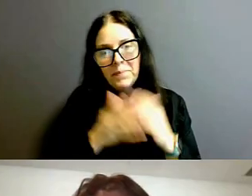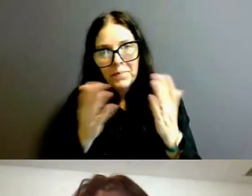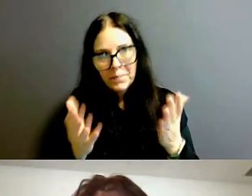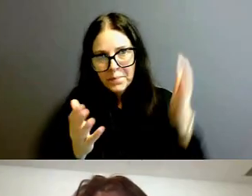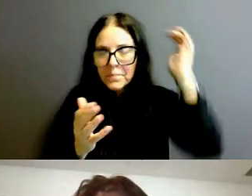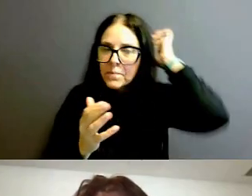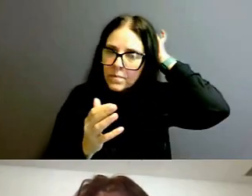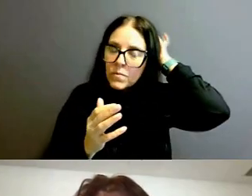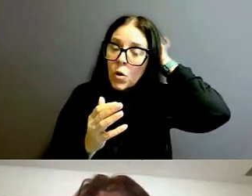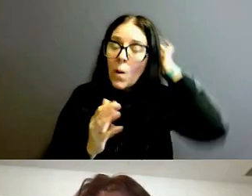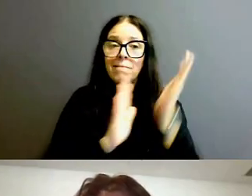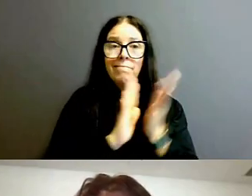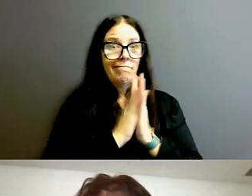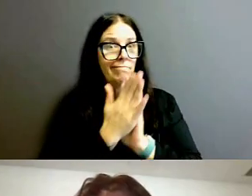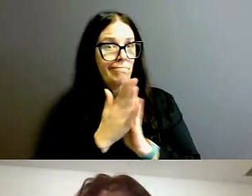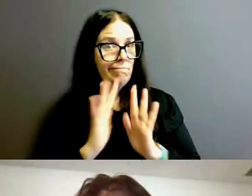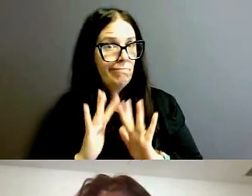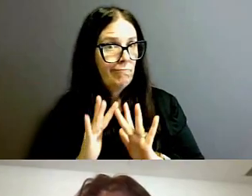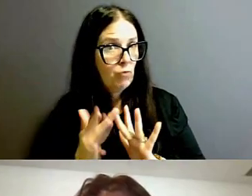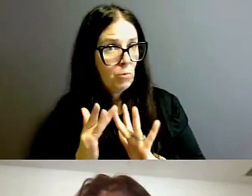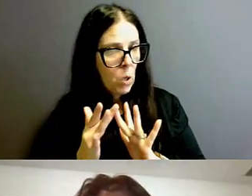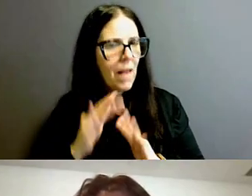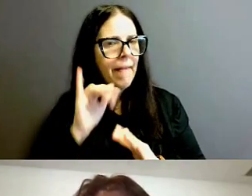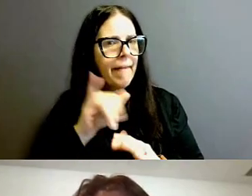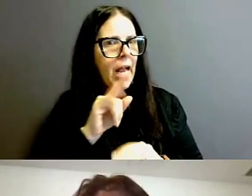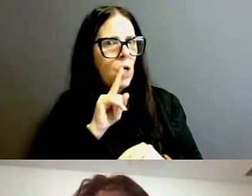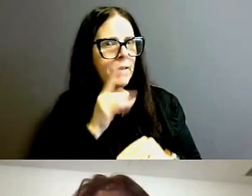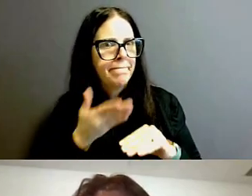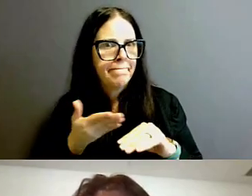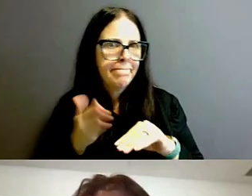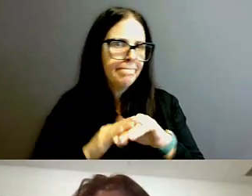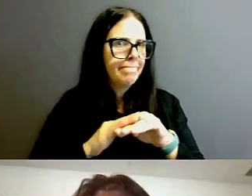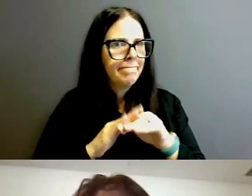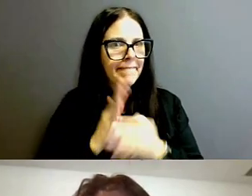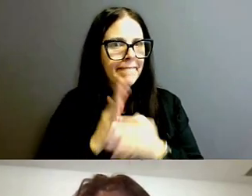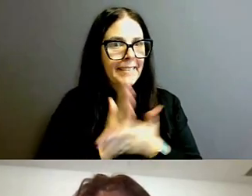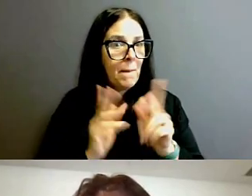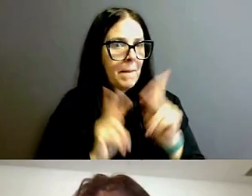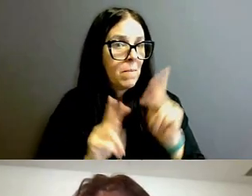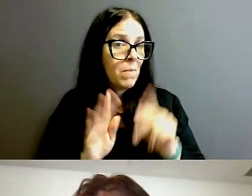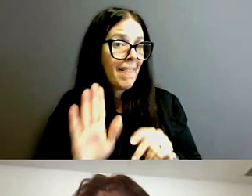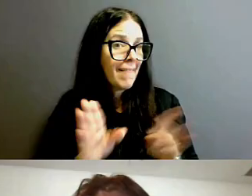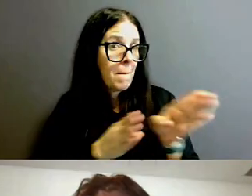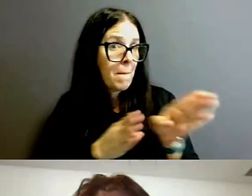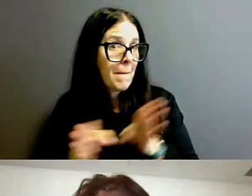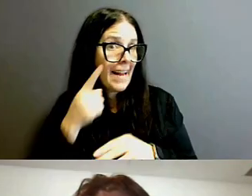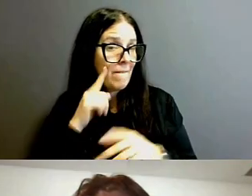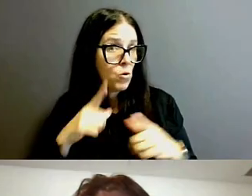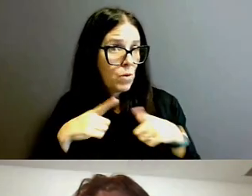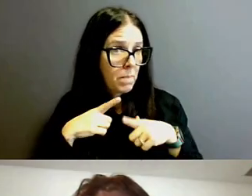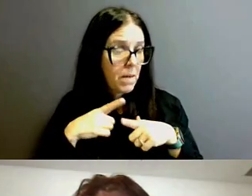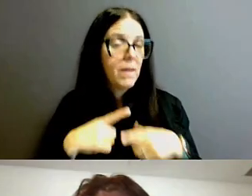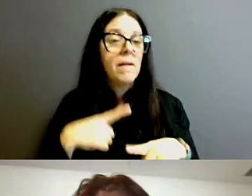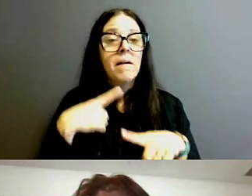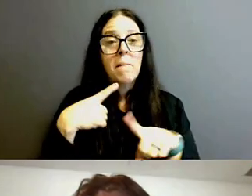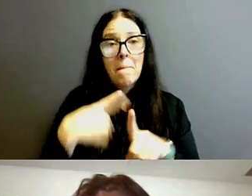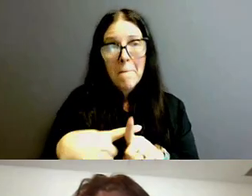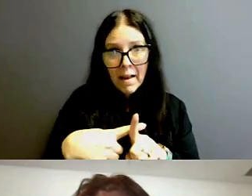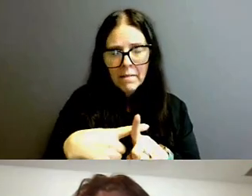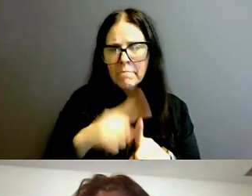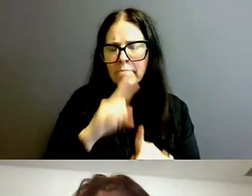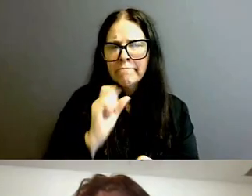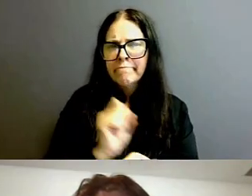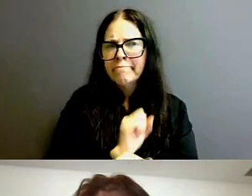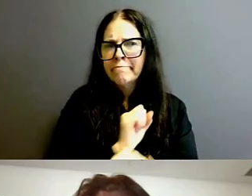go remote actually sped up some people's plans for retirement. Plus, it was kind of a